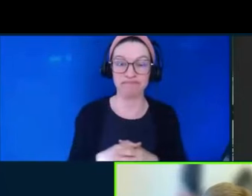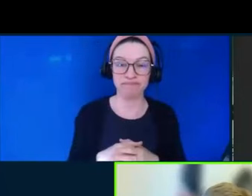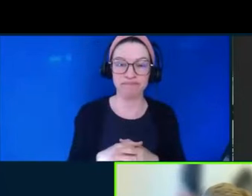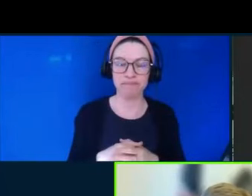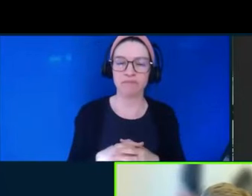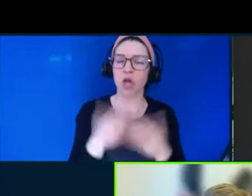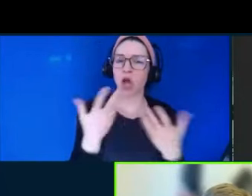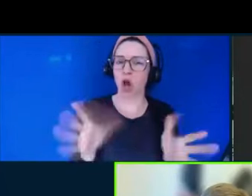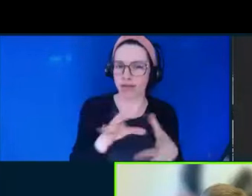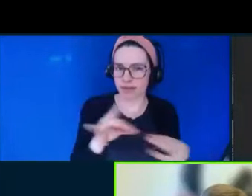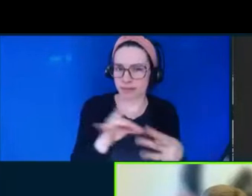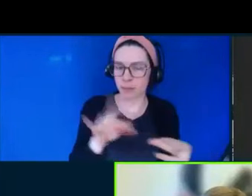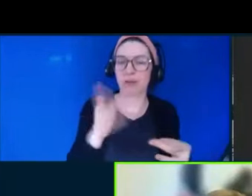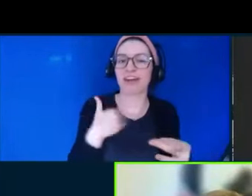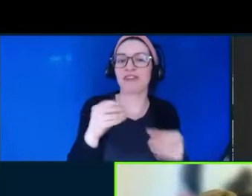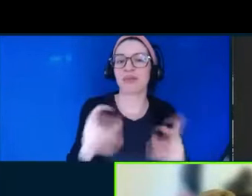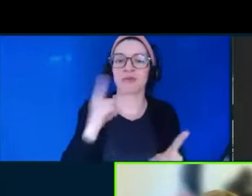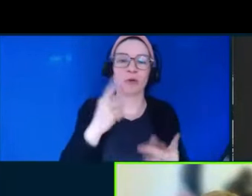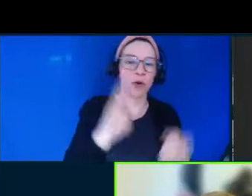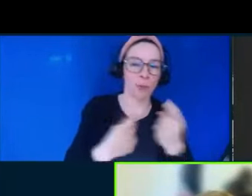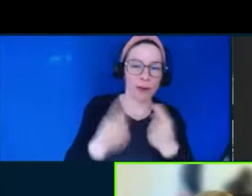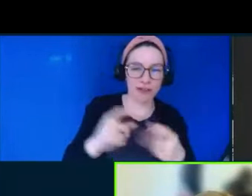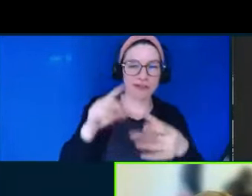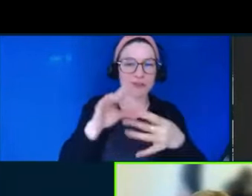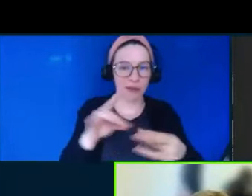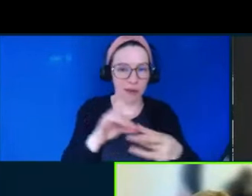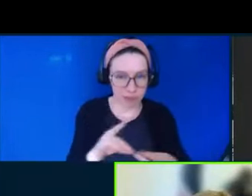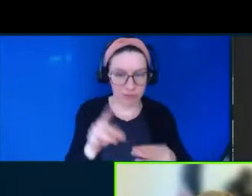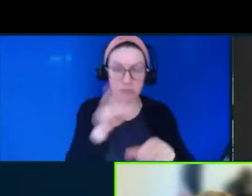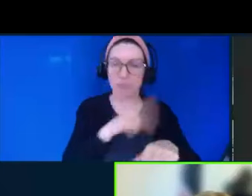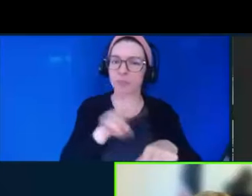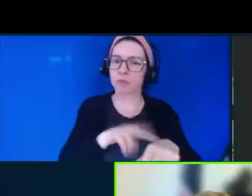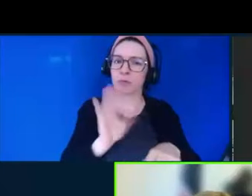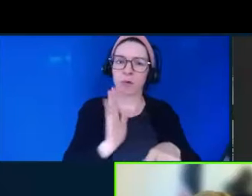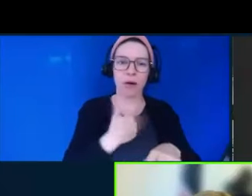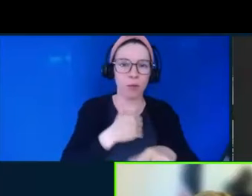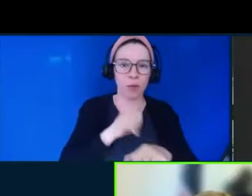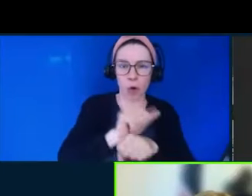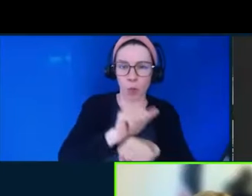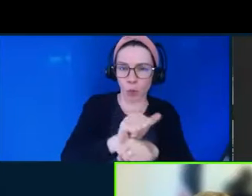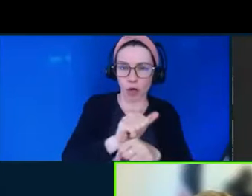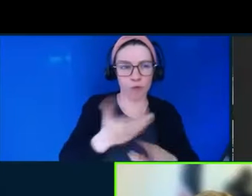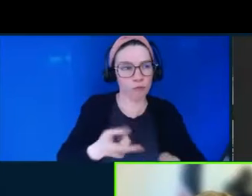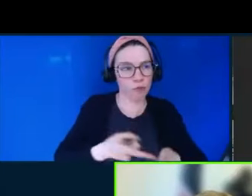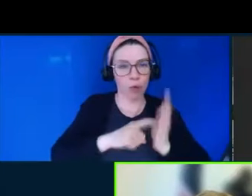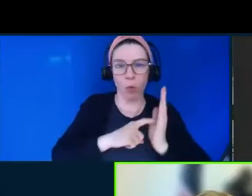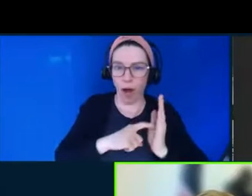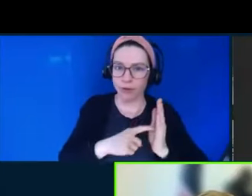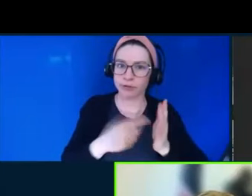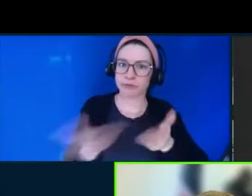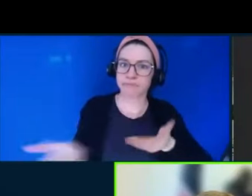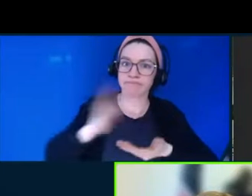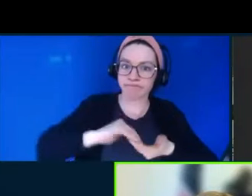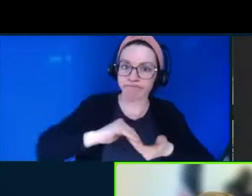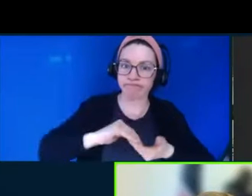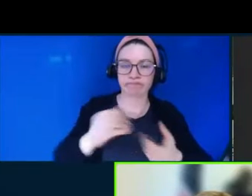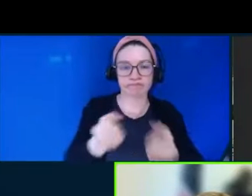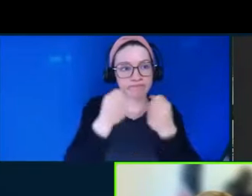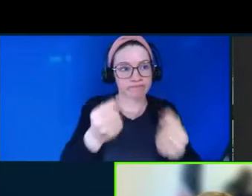already said, there'll be opportunities for questions and comments. And of course, all this work requires building partnerships and strengthening partnerships with